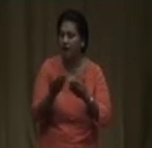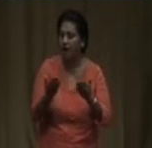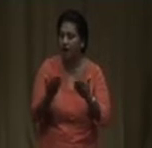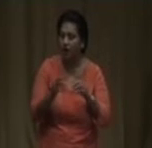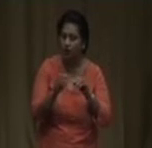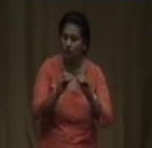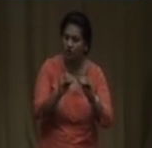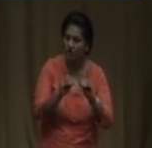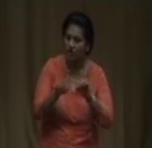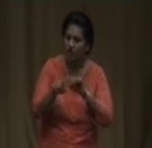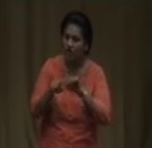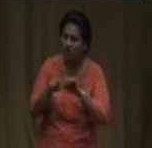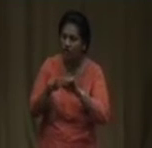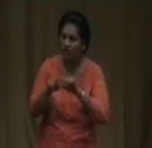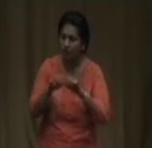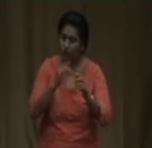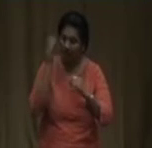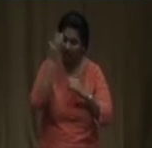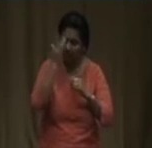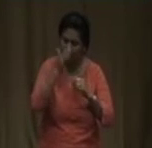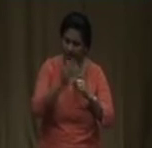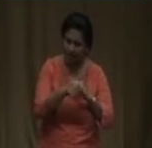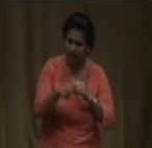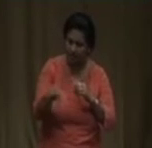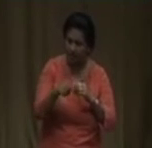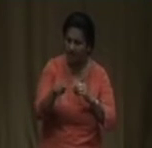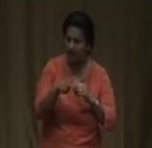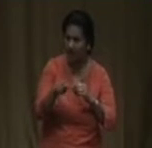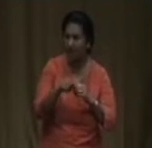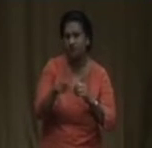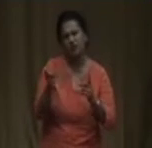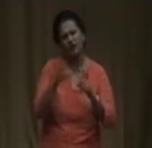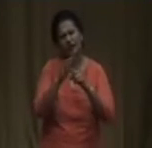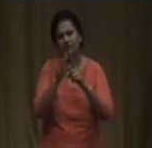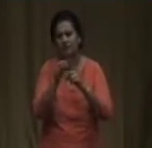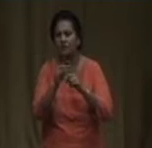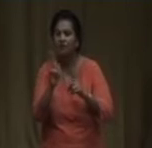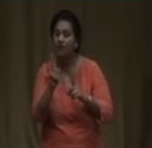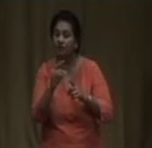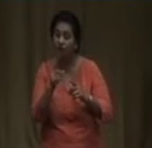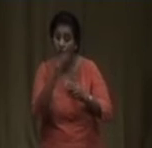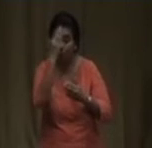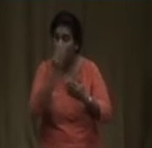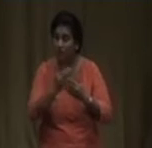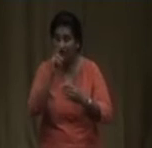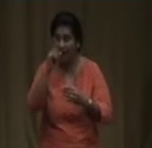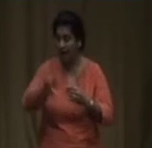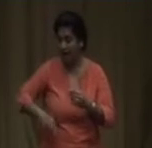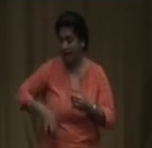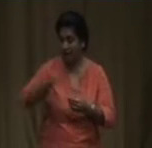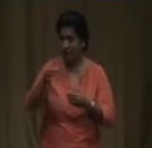learning if we start thinking along those lines? I mean, an obvious example is for learners who can't afford textbooks,